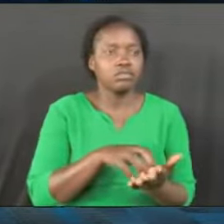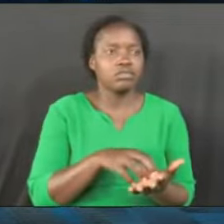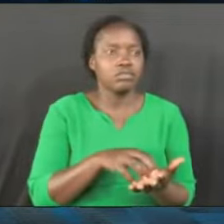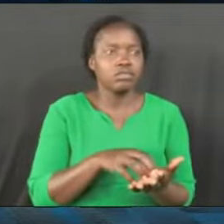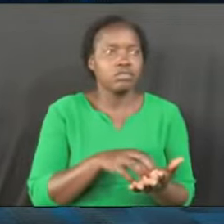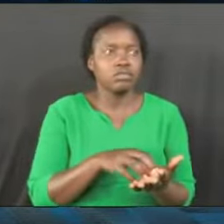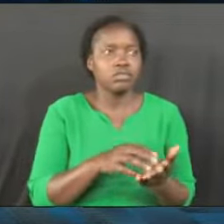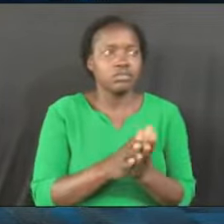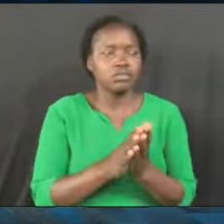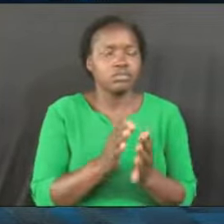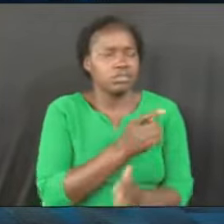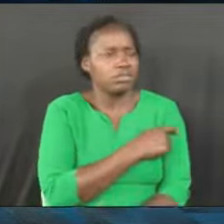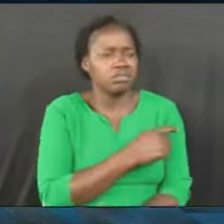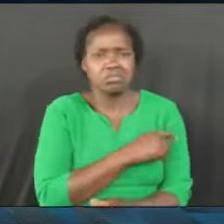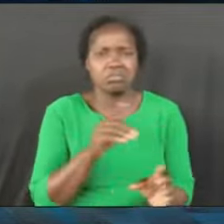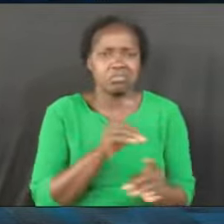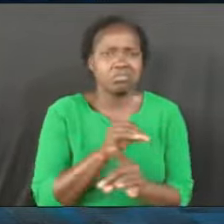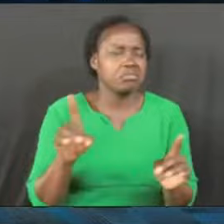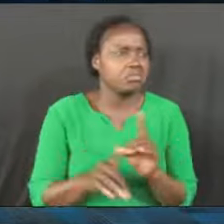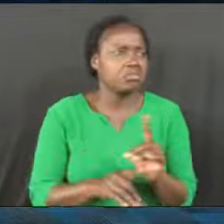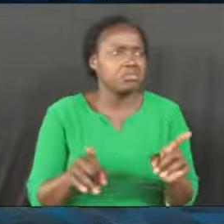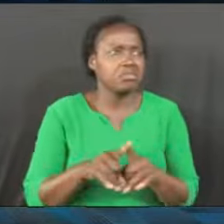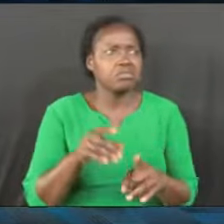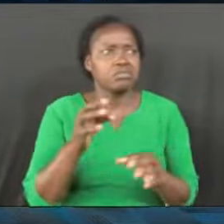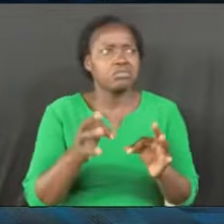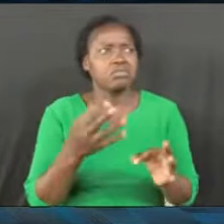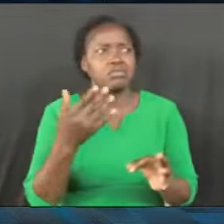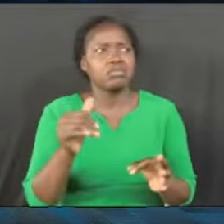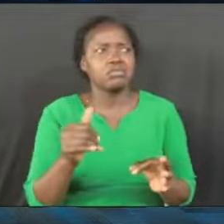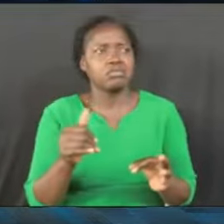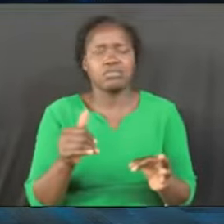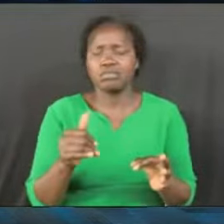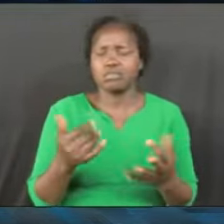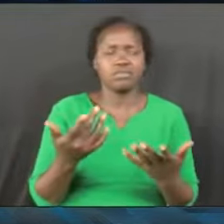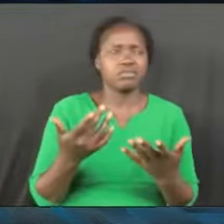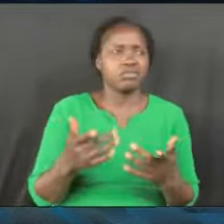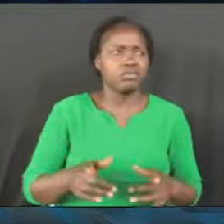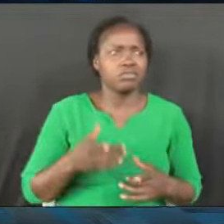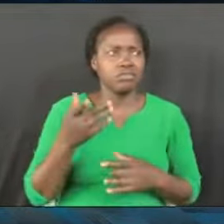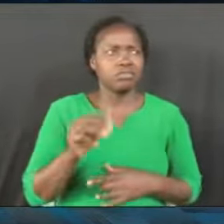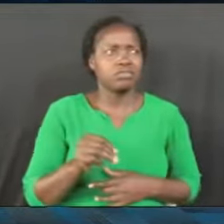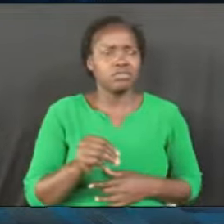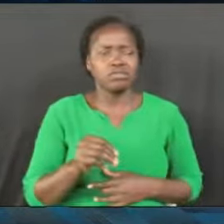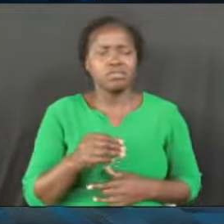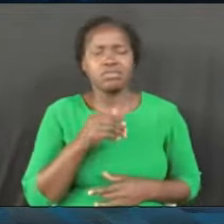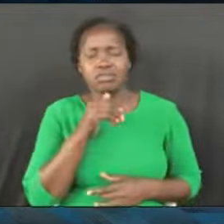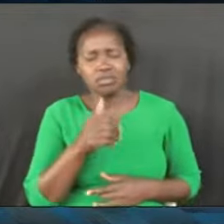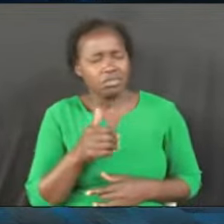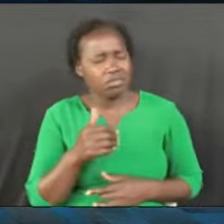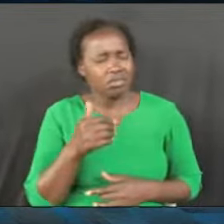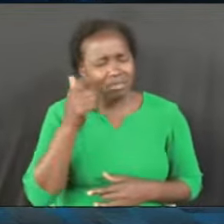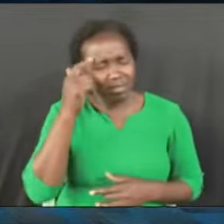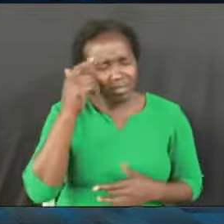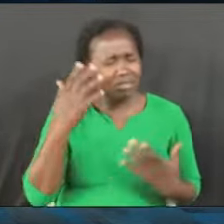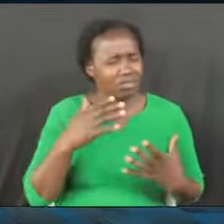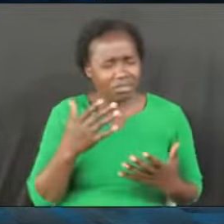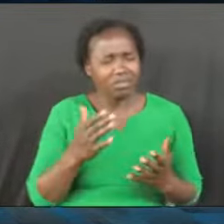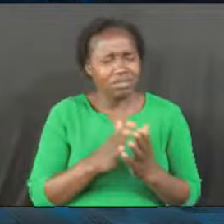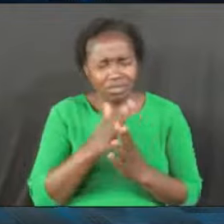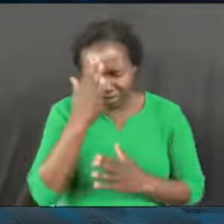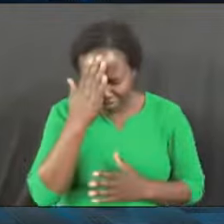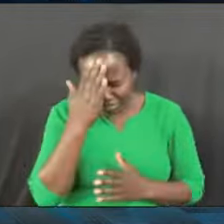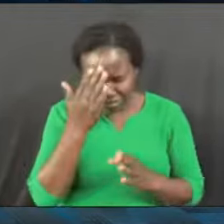treat everybody as if they're beneath them. I know people that were humble before they drove a certain